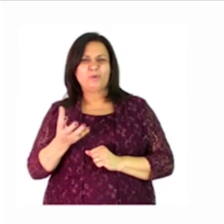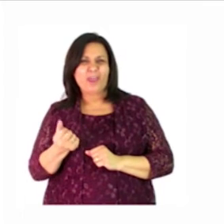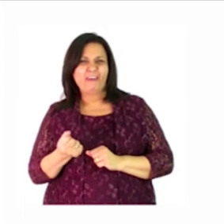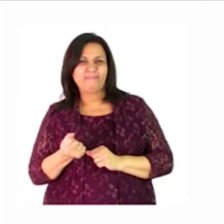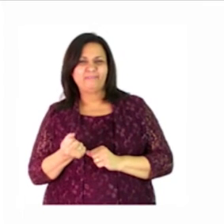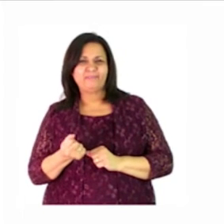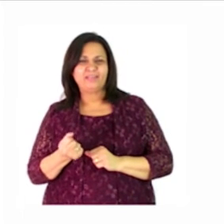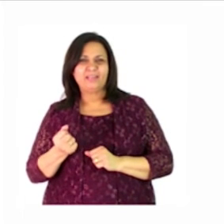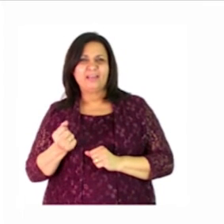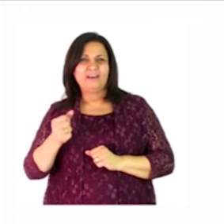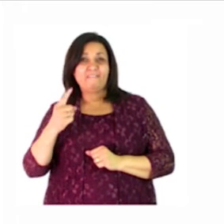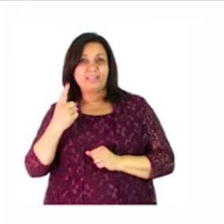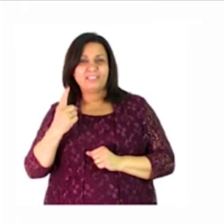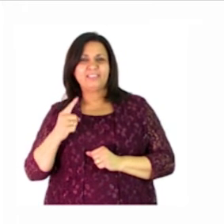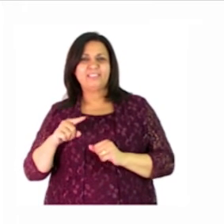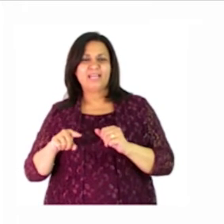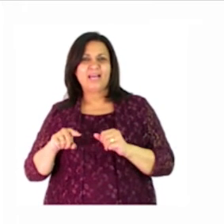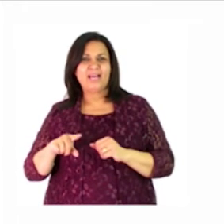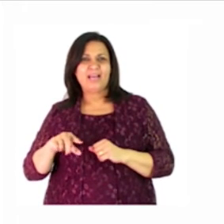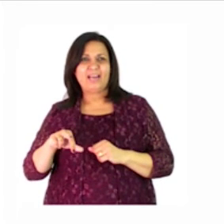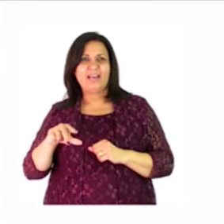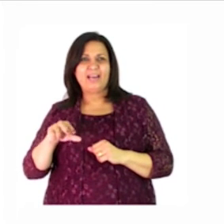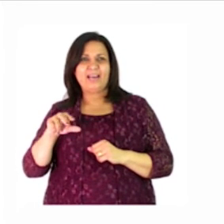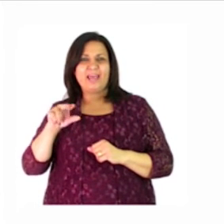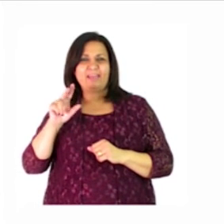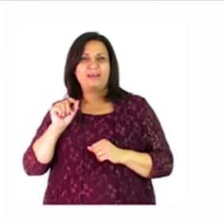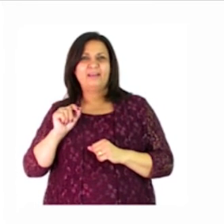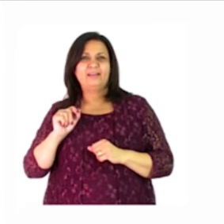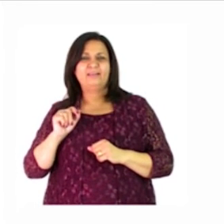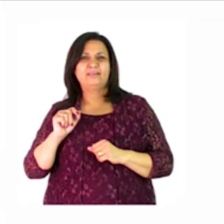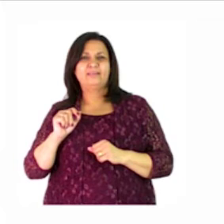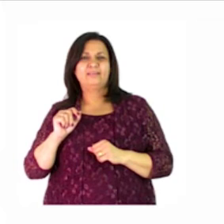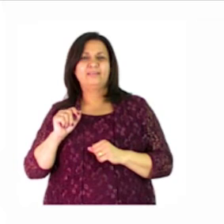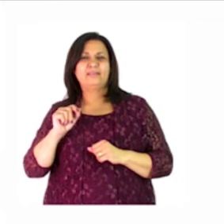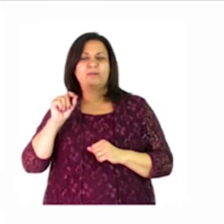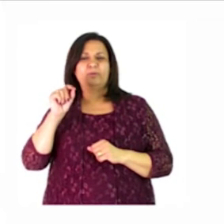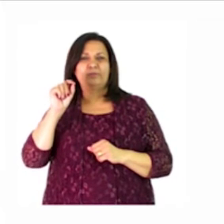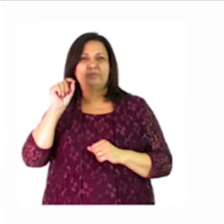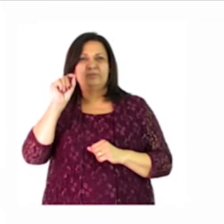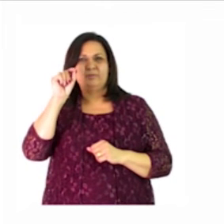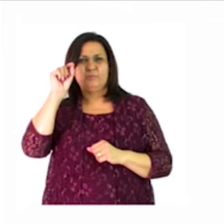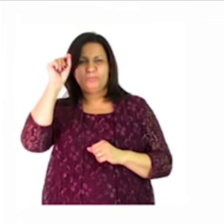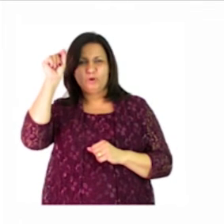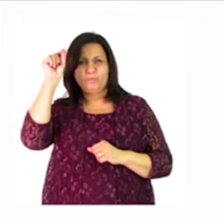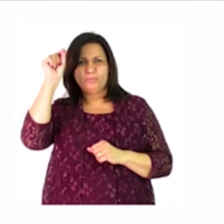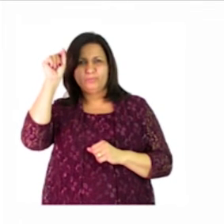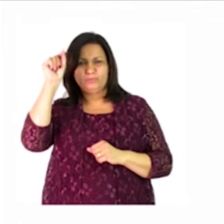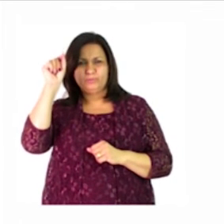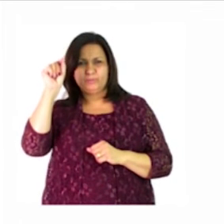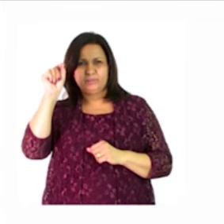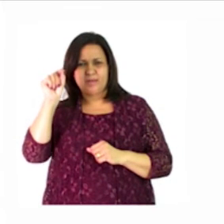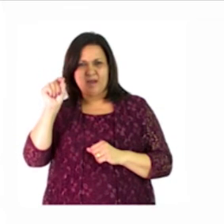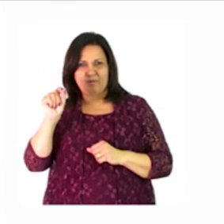The first is a ladder, but it's incomplete. You need to join the dots, starting from the top,